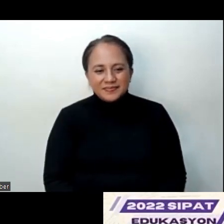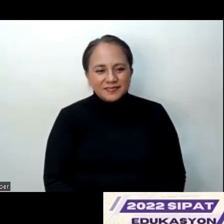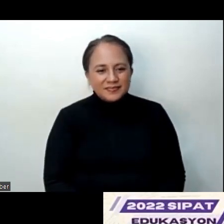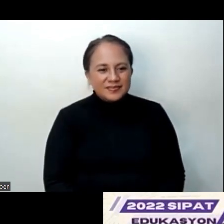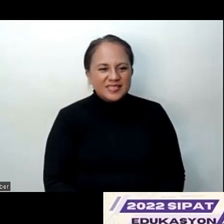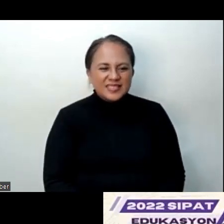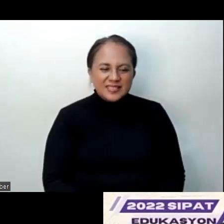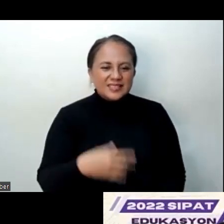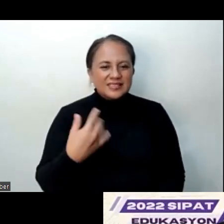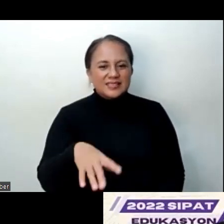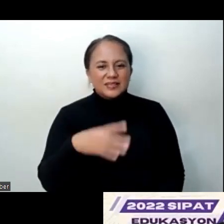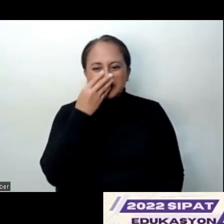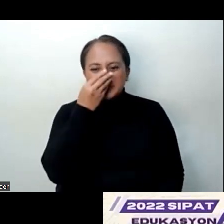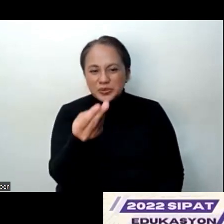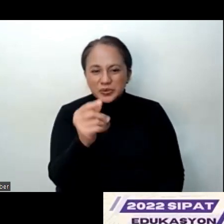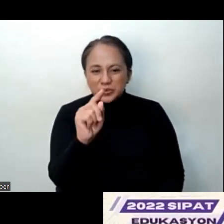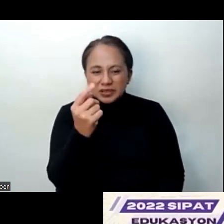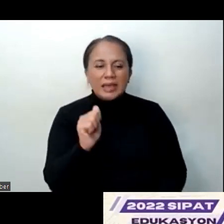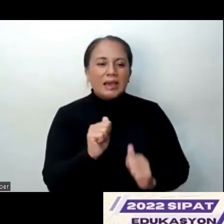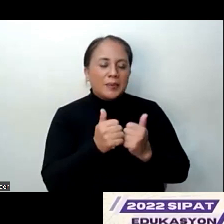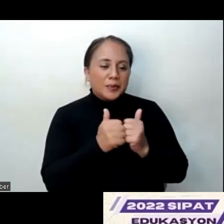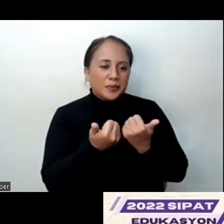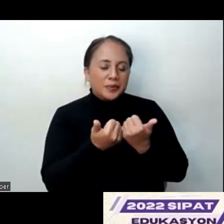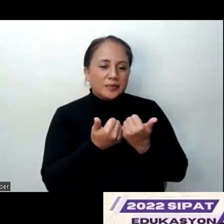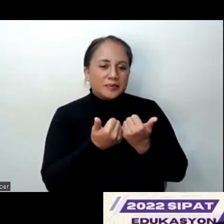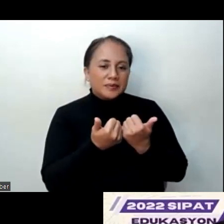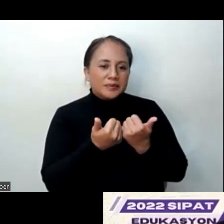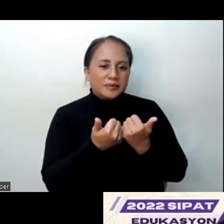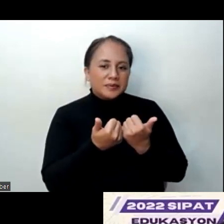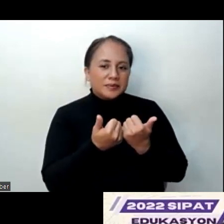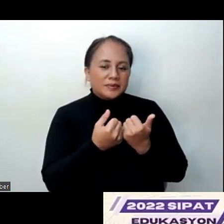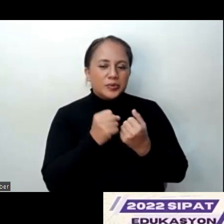Naku, konti lang tayo. Ano ba yan? Okay, Junette?